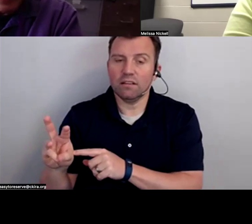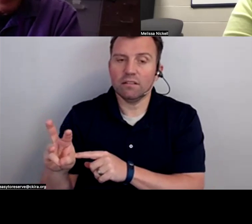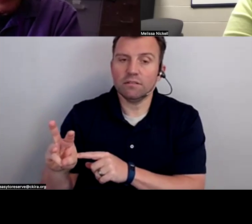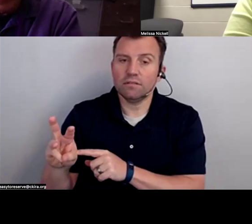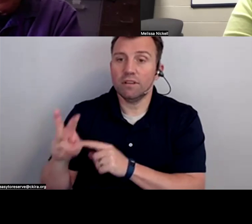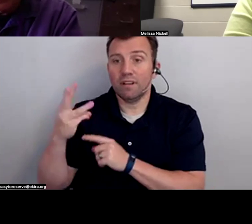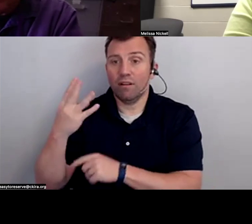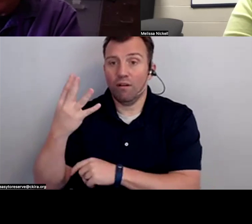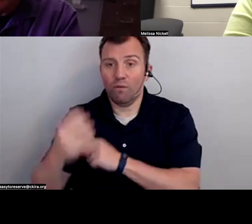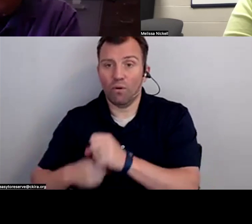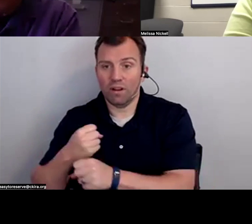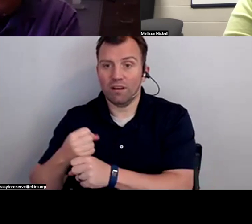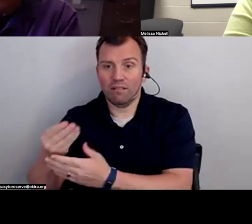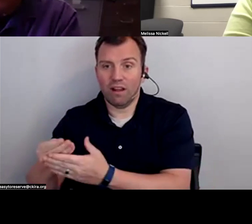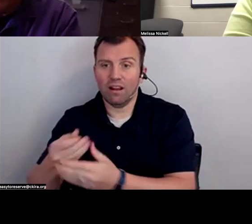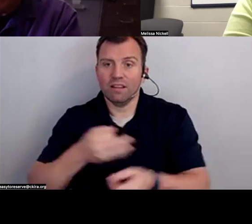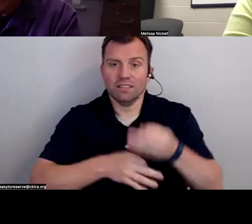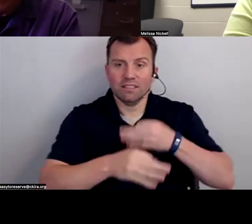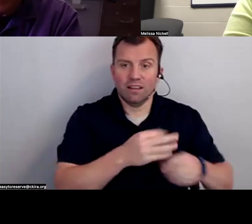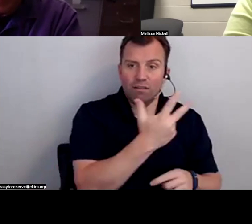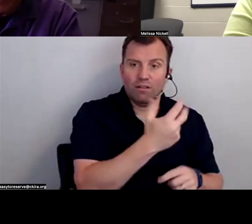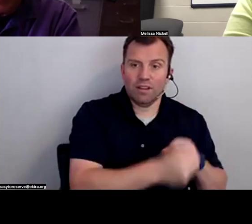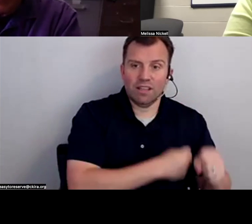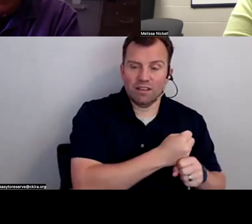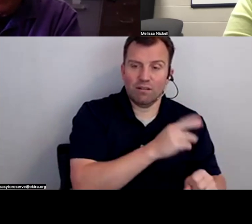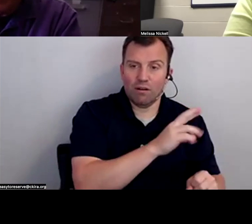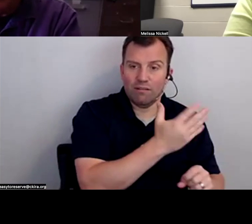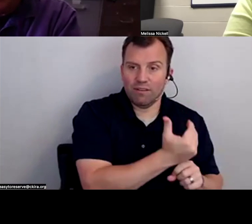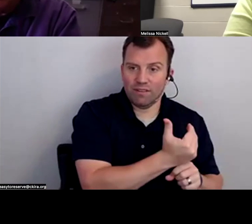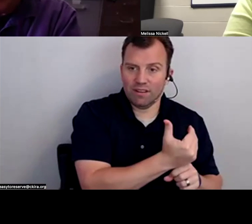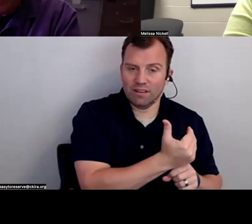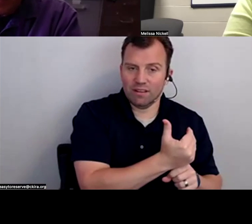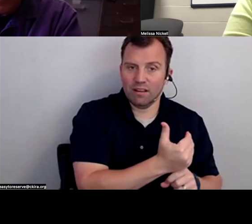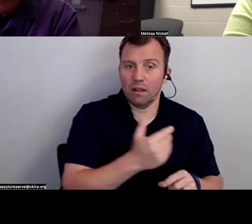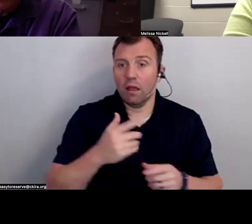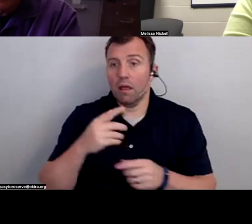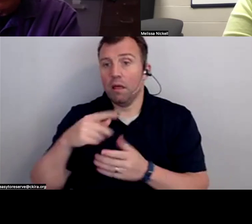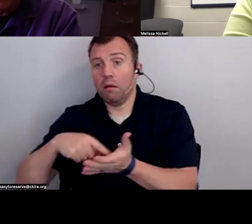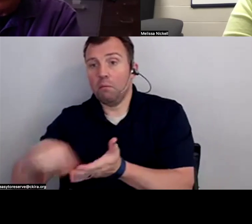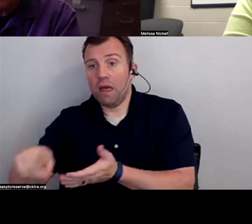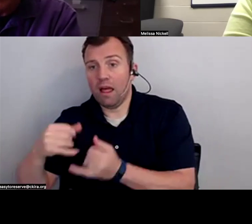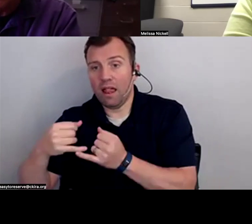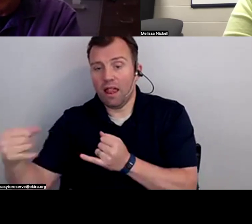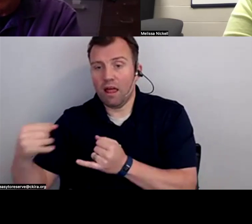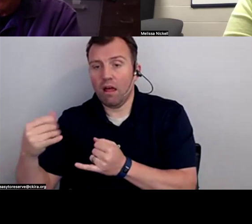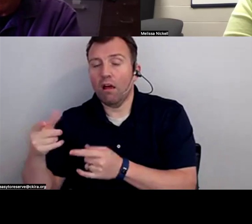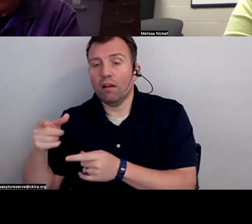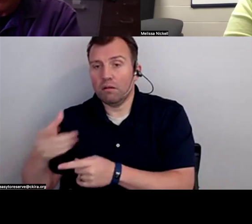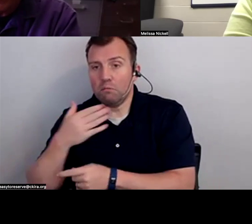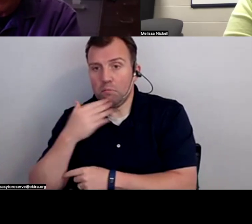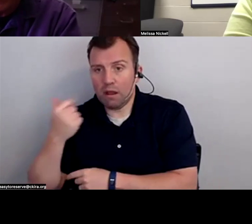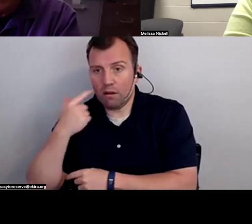It's 4 years of funding rather than 3 with the R15 mechanism. The pay lines are substantially better